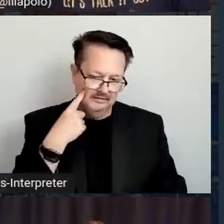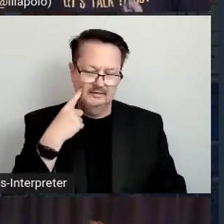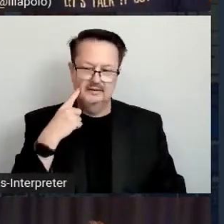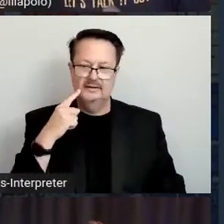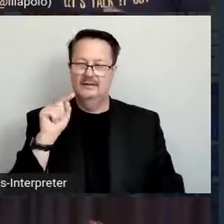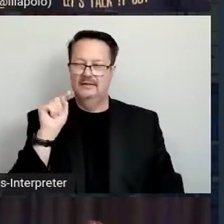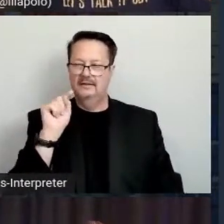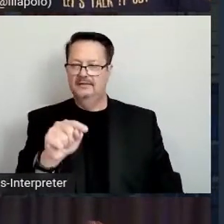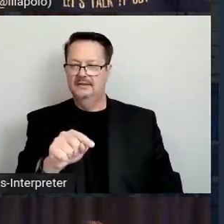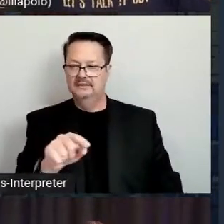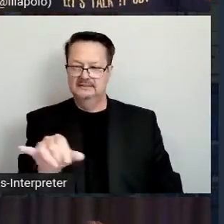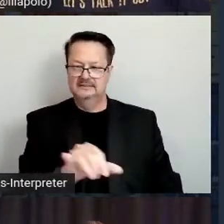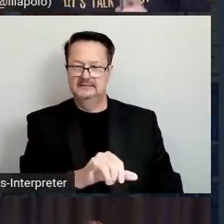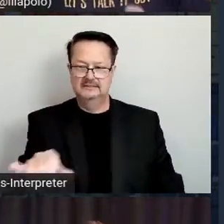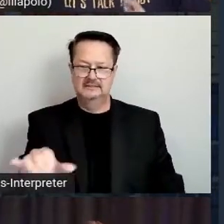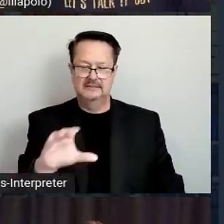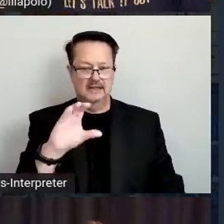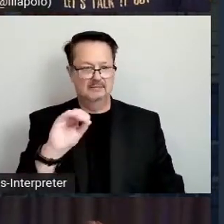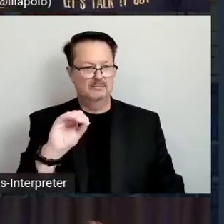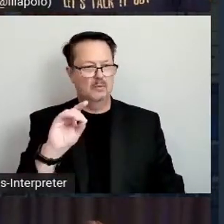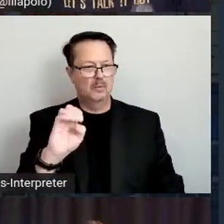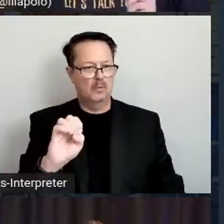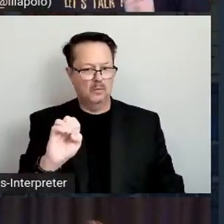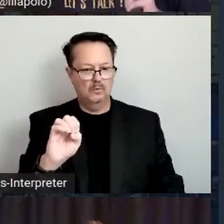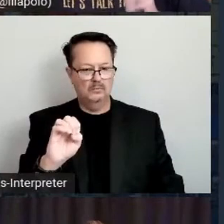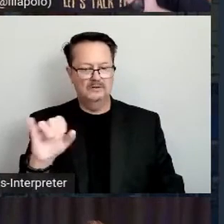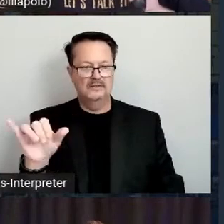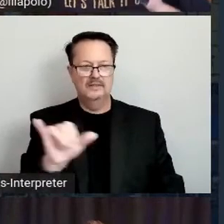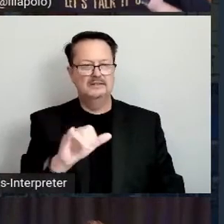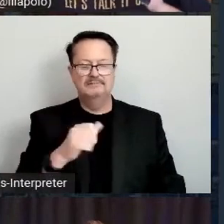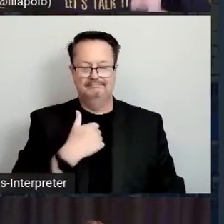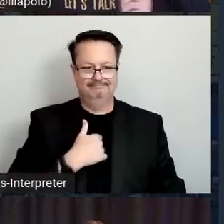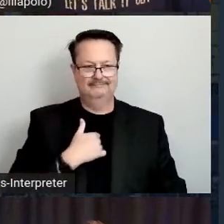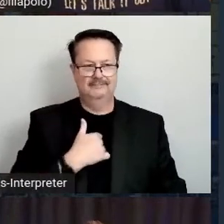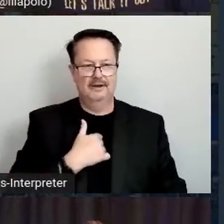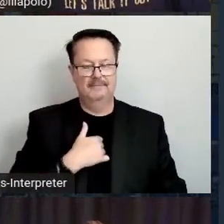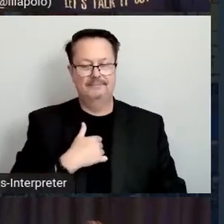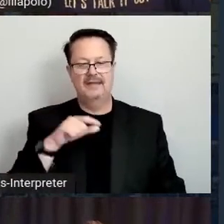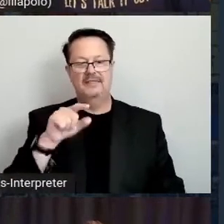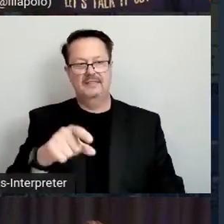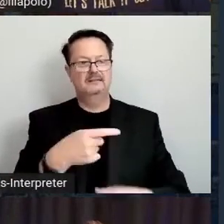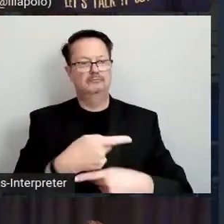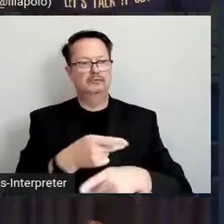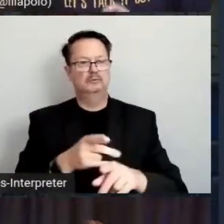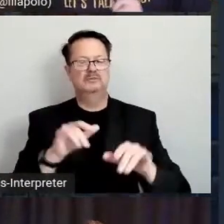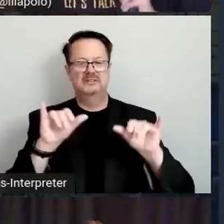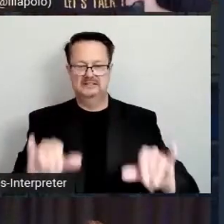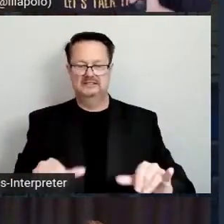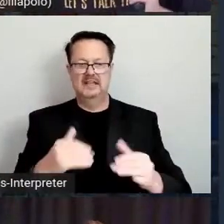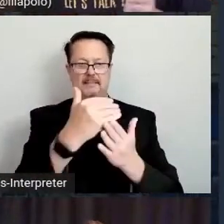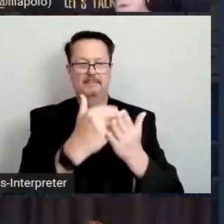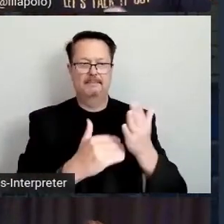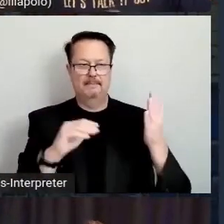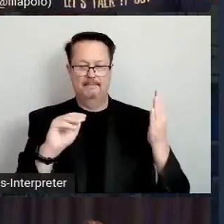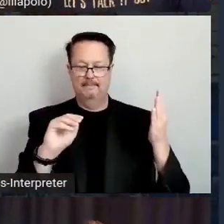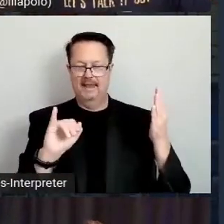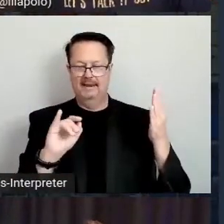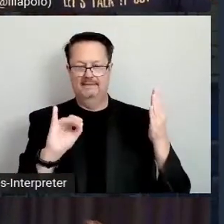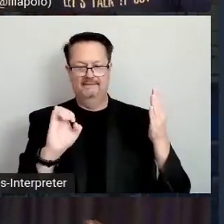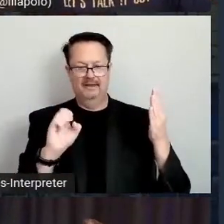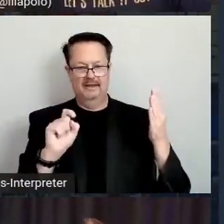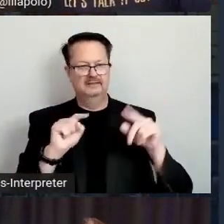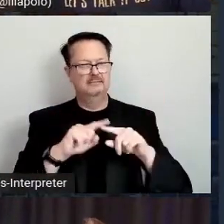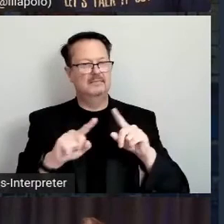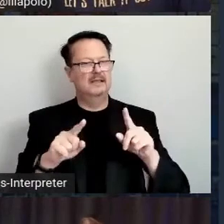the same code, right? This is the same code as, it produces the same manifest, but in a simpler way. And notice